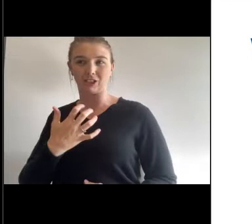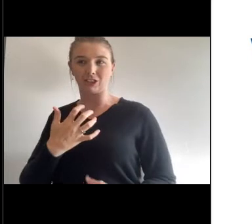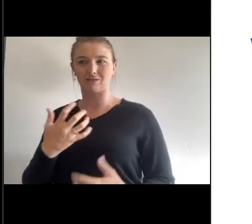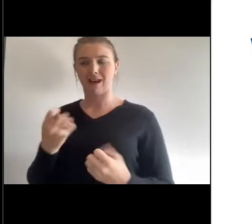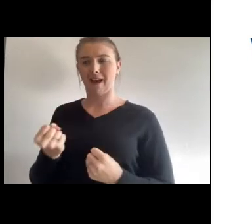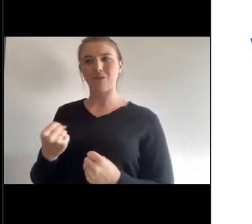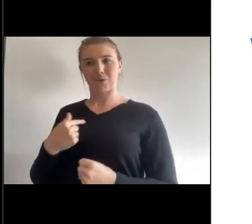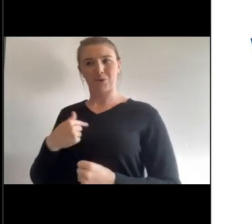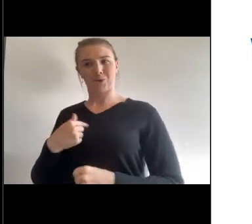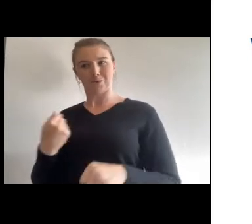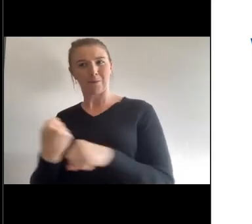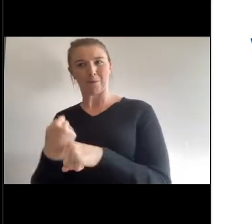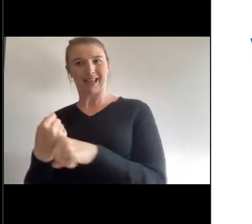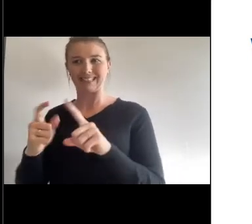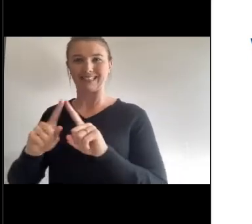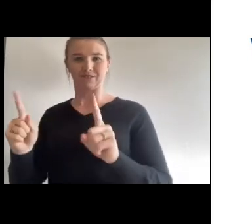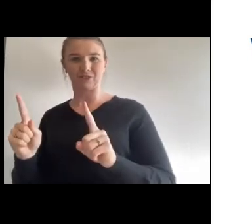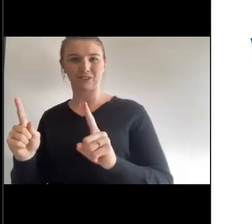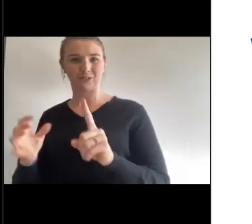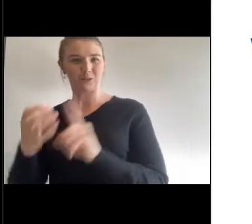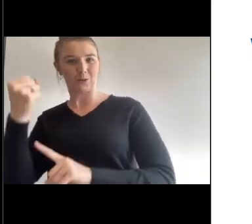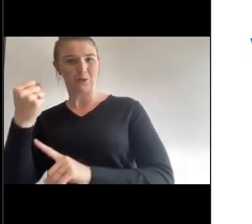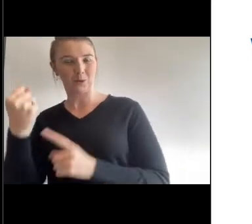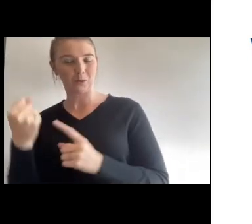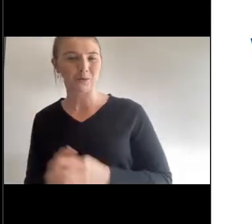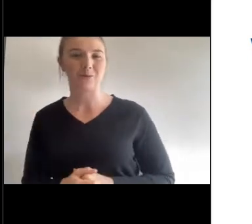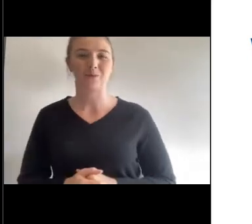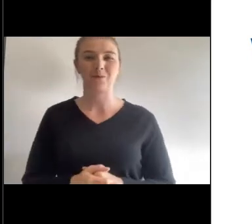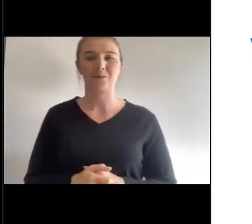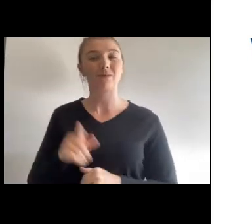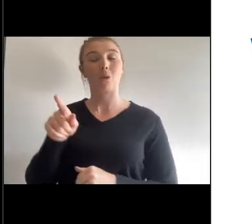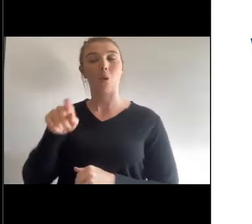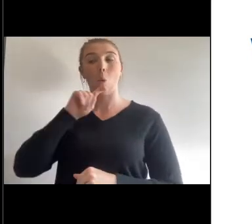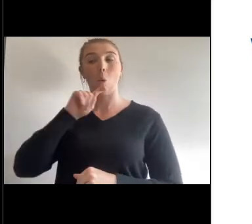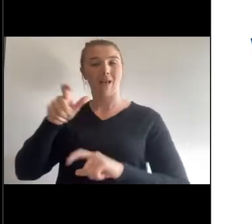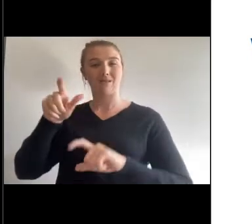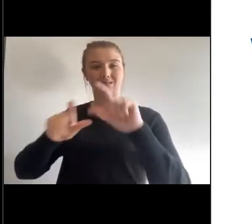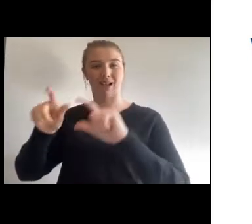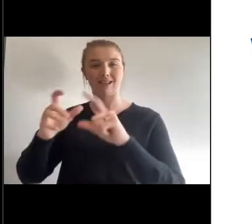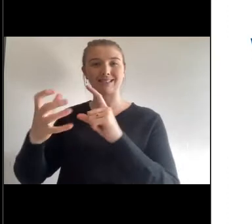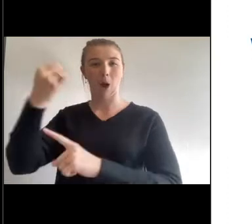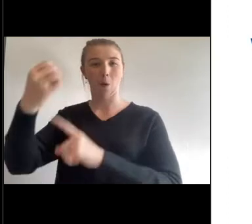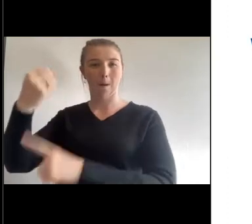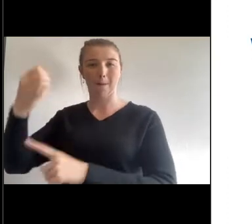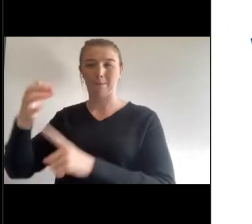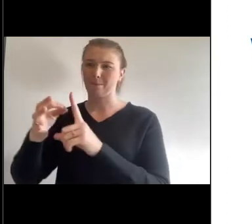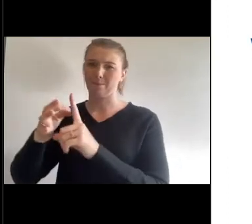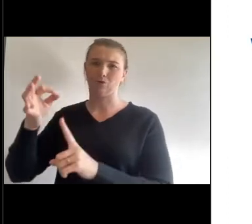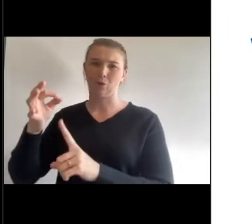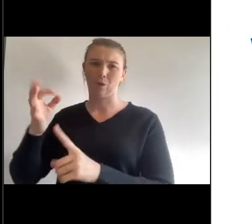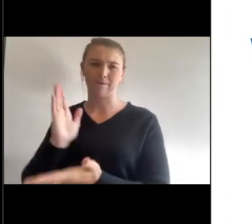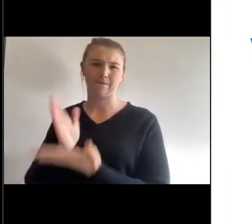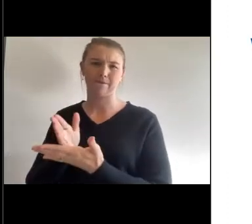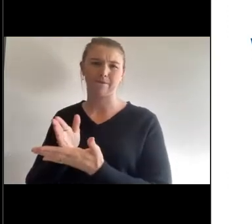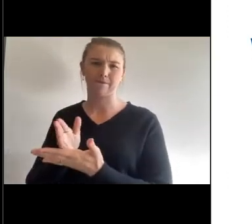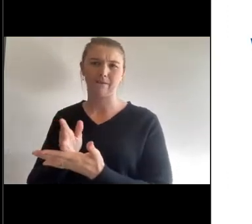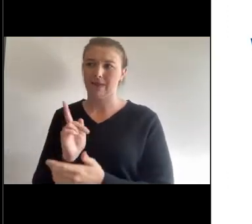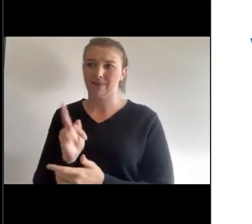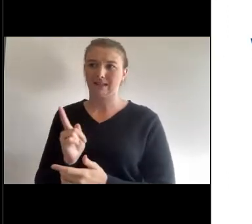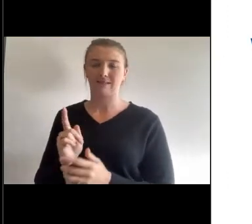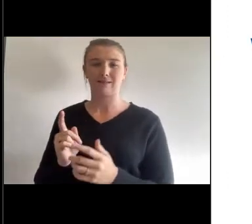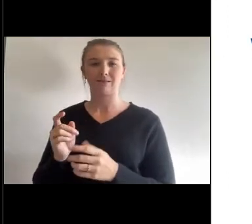itself leads to better science outcomes. So there was an argument there to say, belonging, that sense of belonging is really fundamental